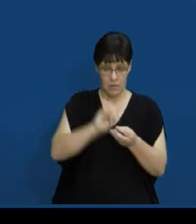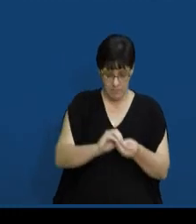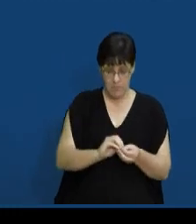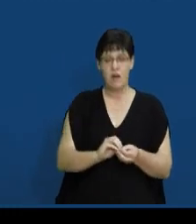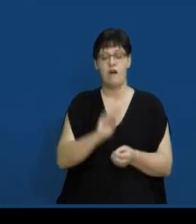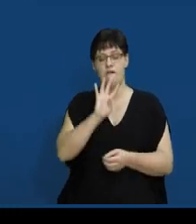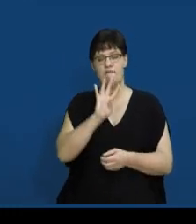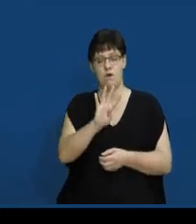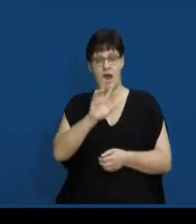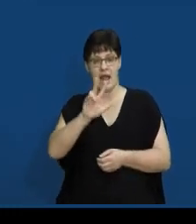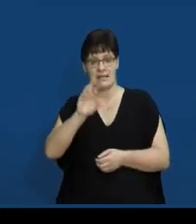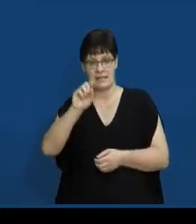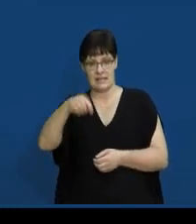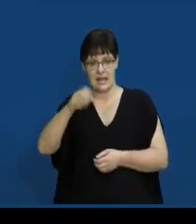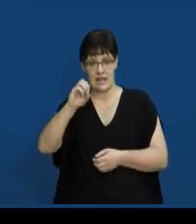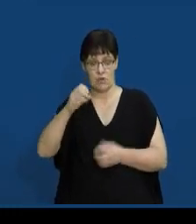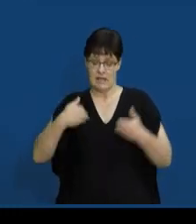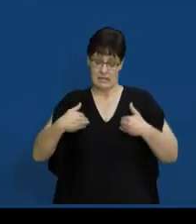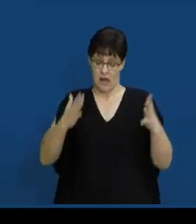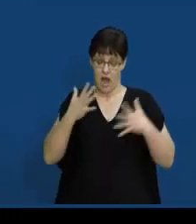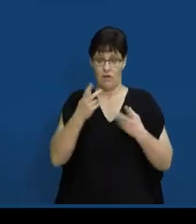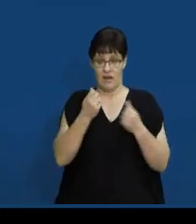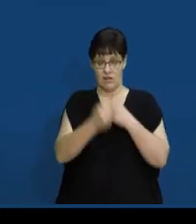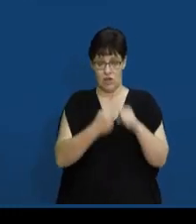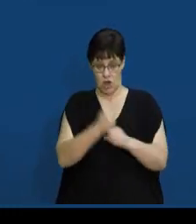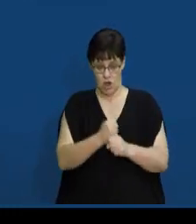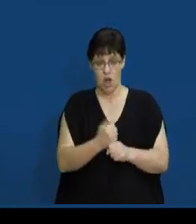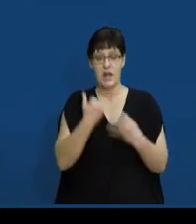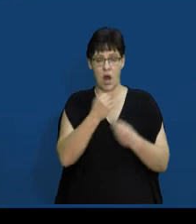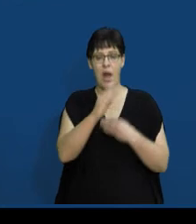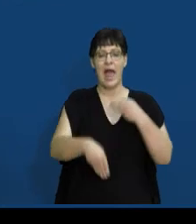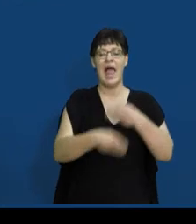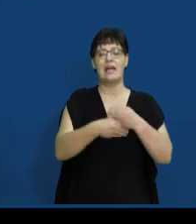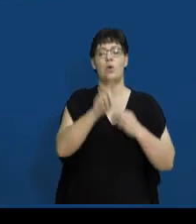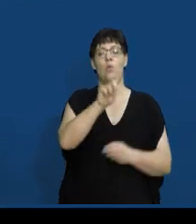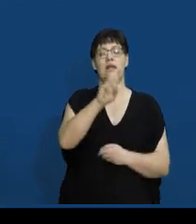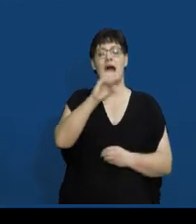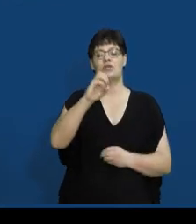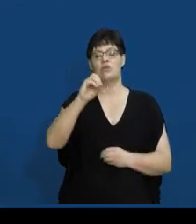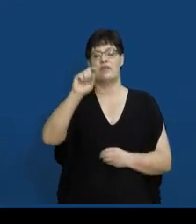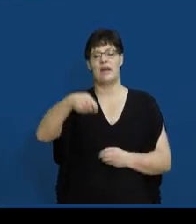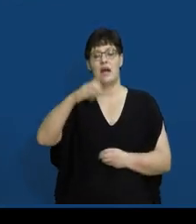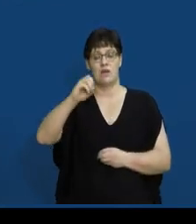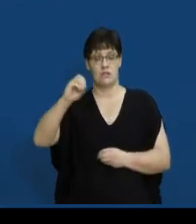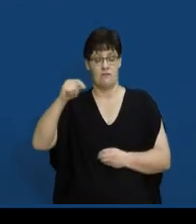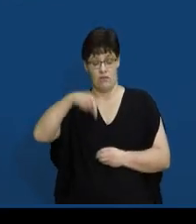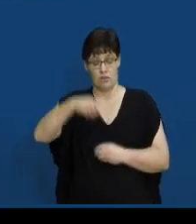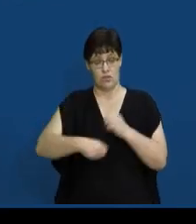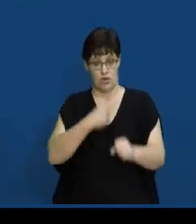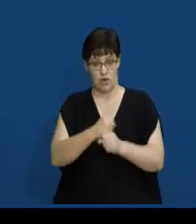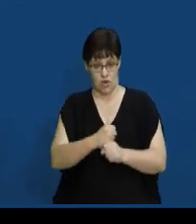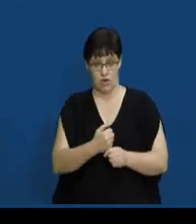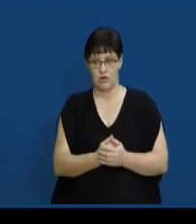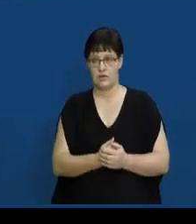480,000 at the beginning of the financial year. Let me add the 100,000 to this year.